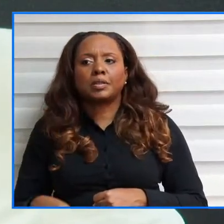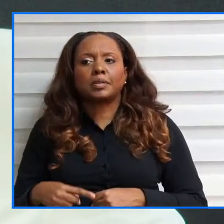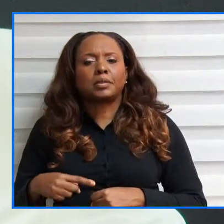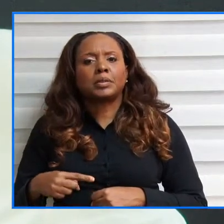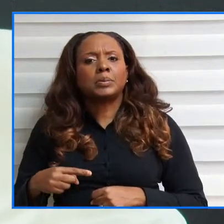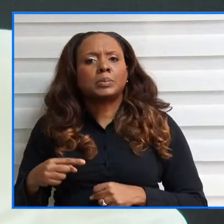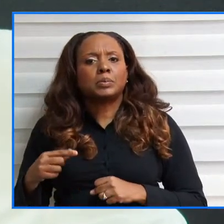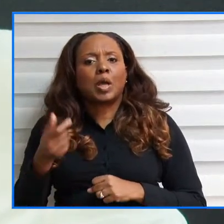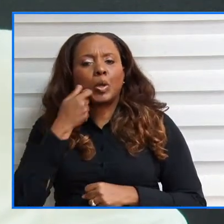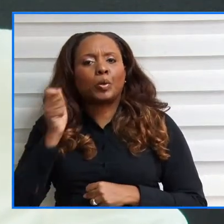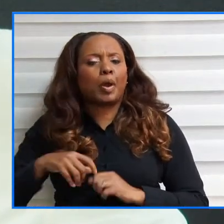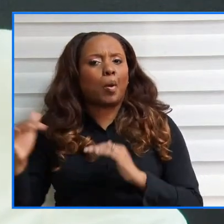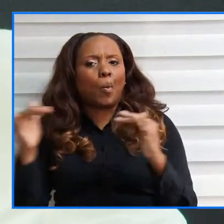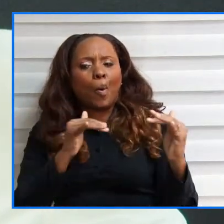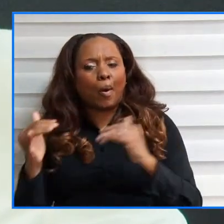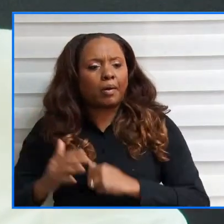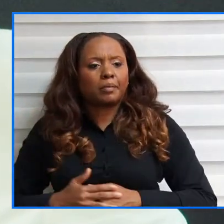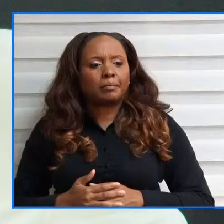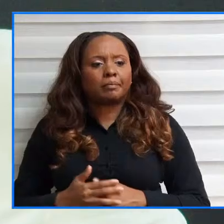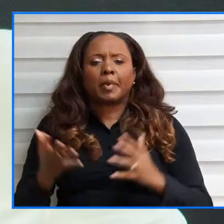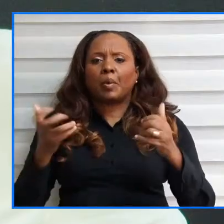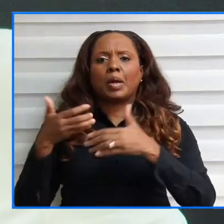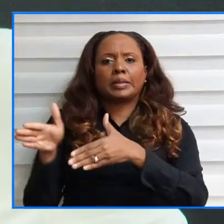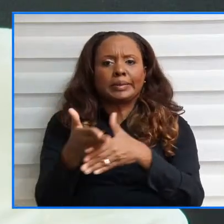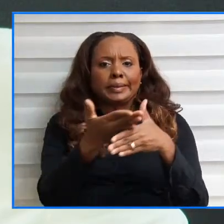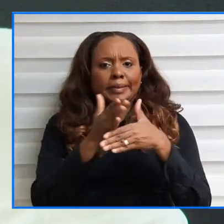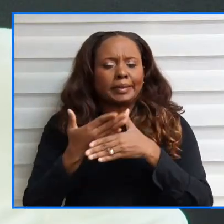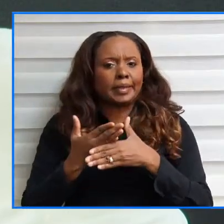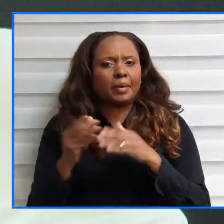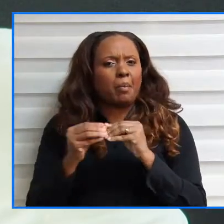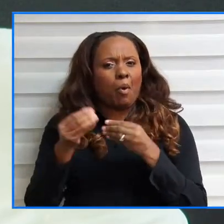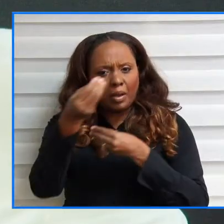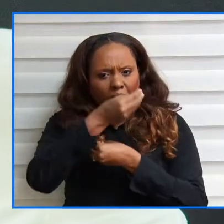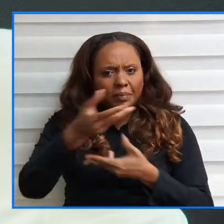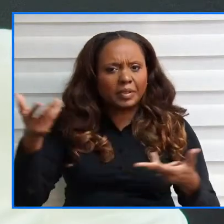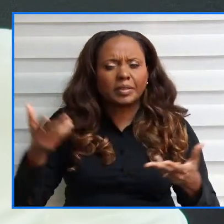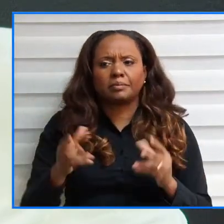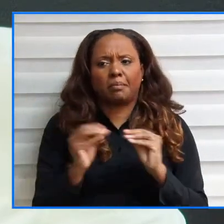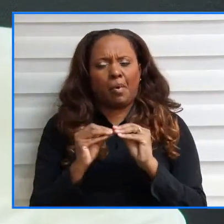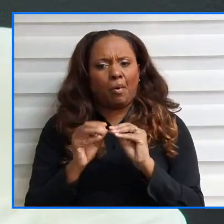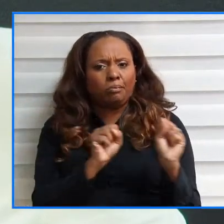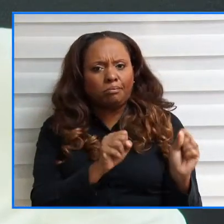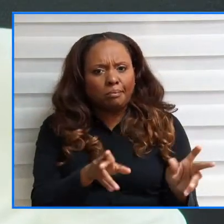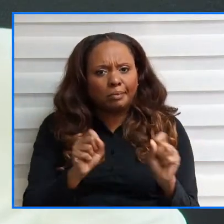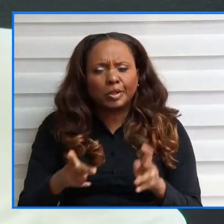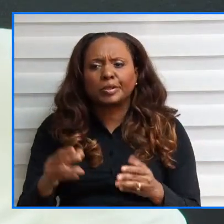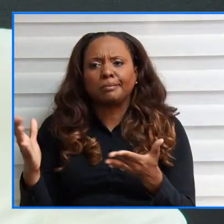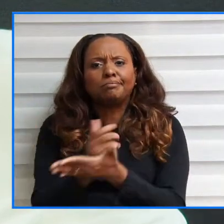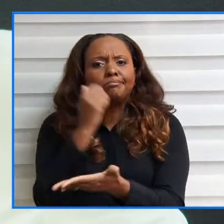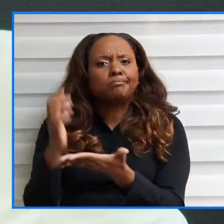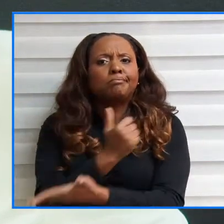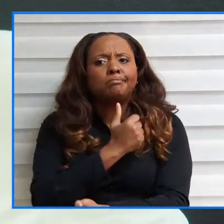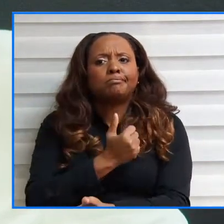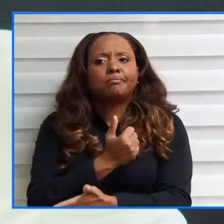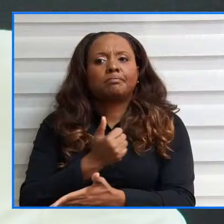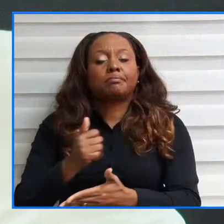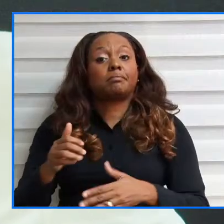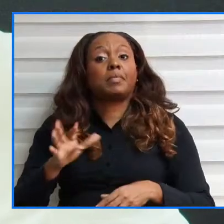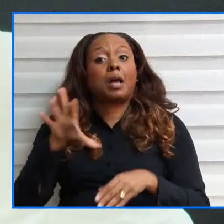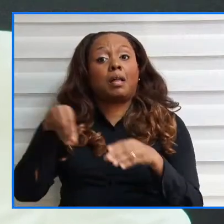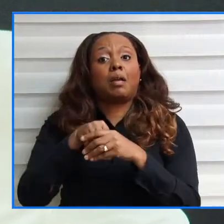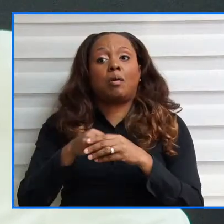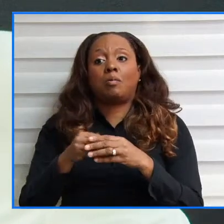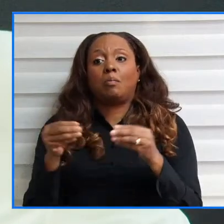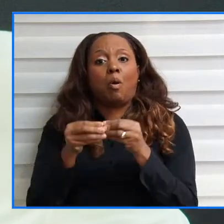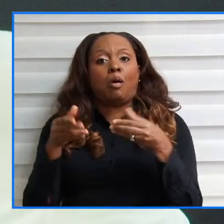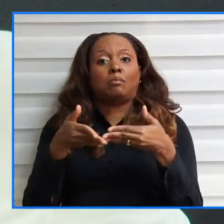to share information and opportunities will allow for a broader investment pool on